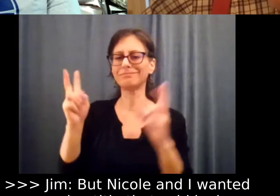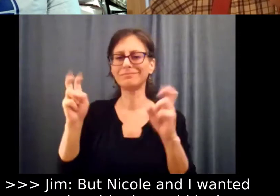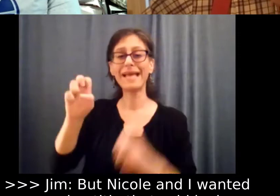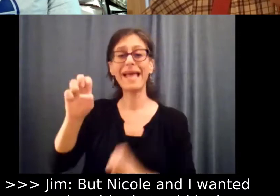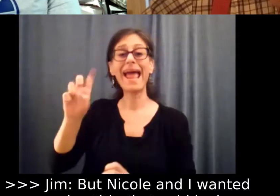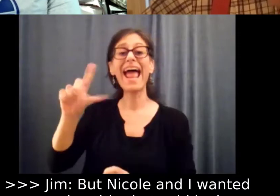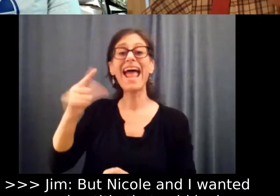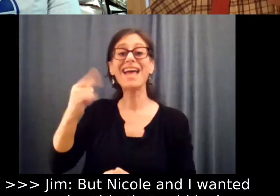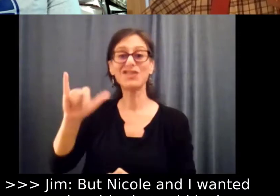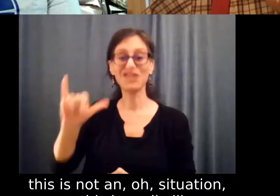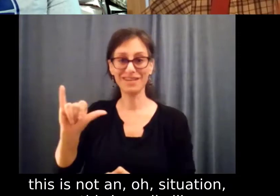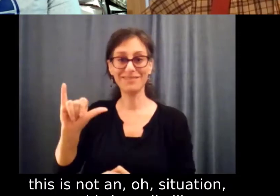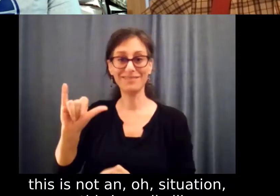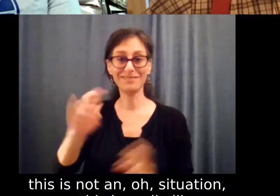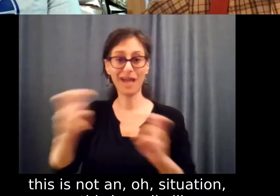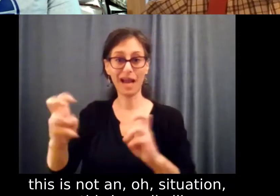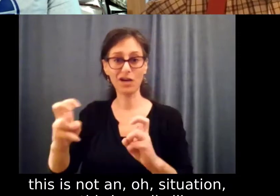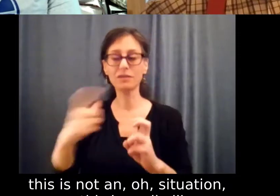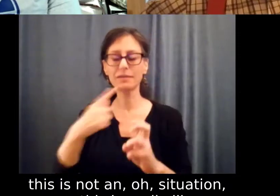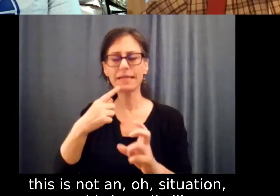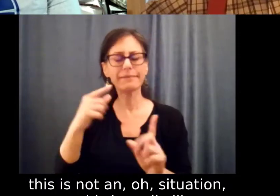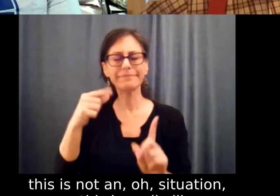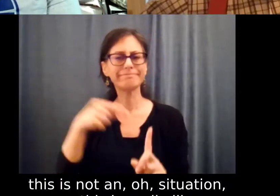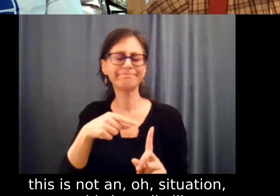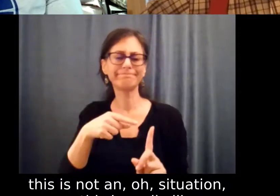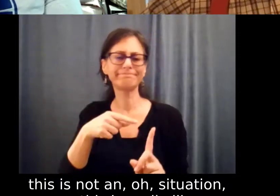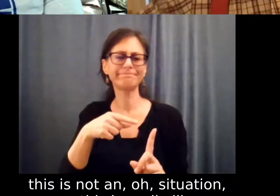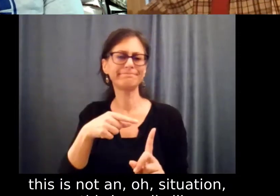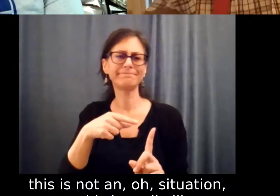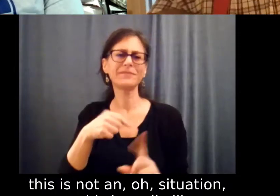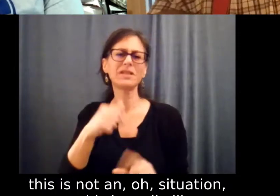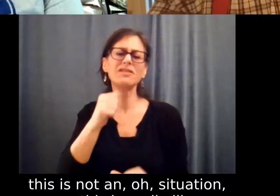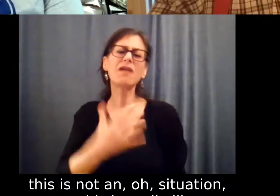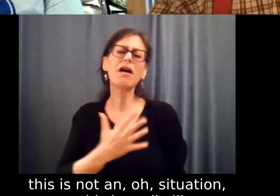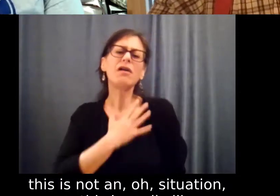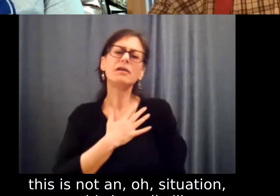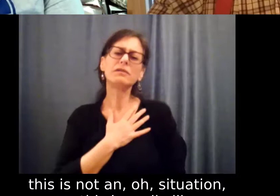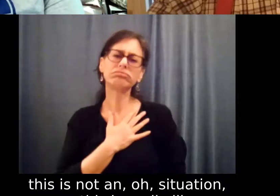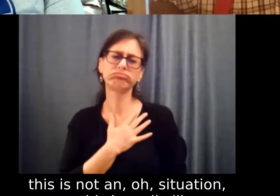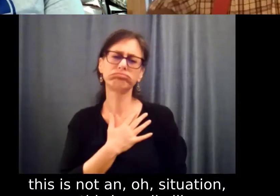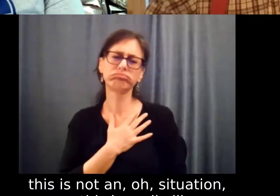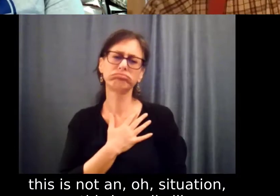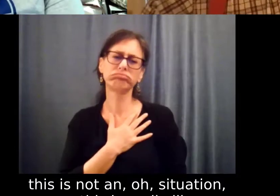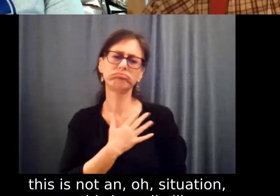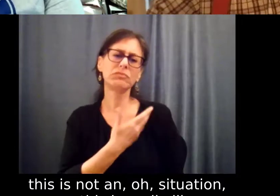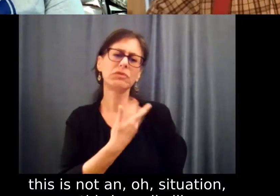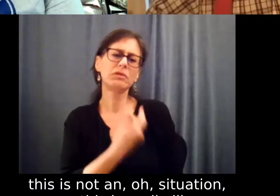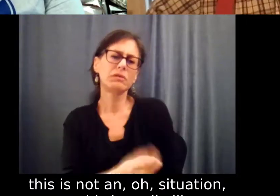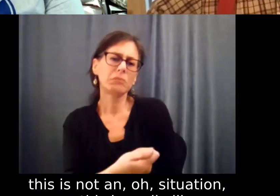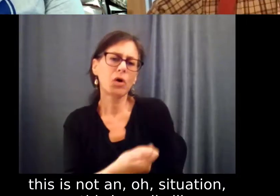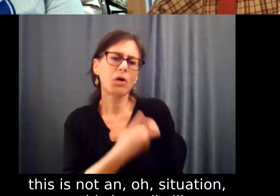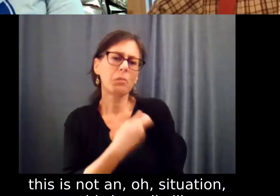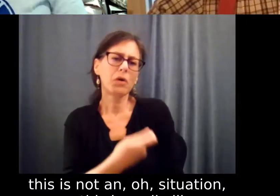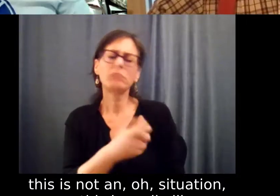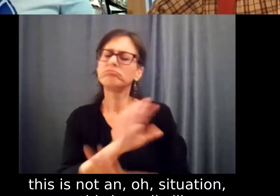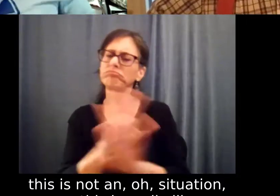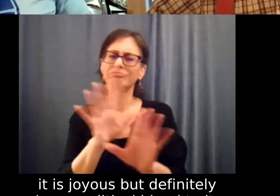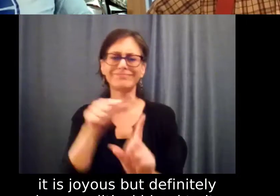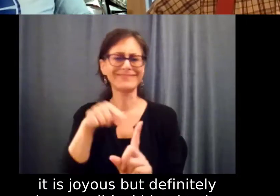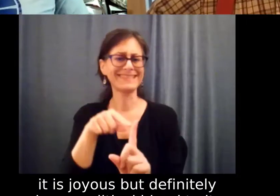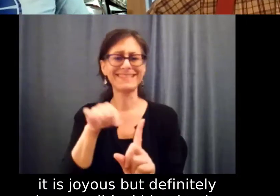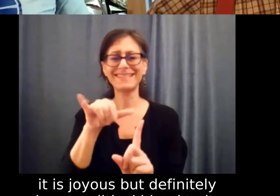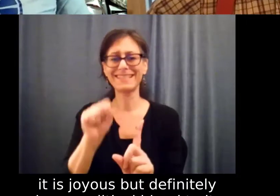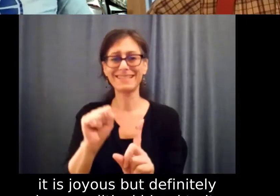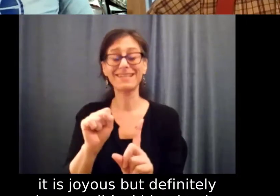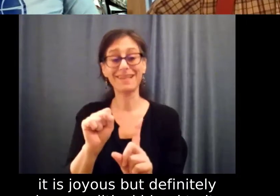title that kind of said, look, this is not like an situation. No. And that this is really like,